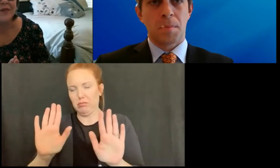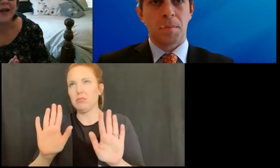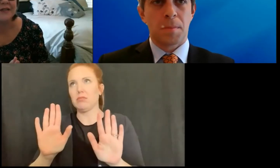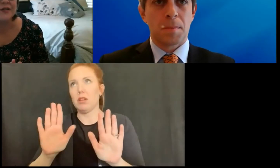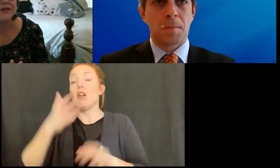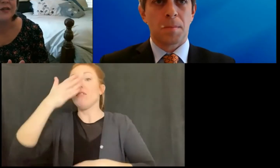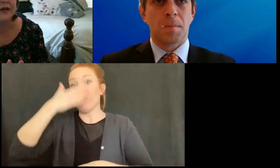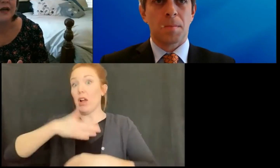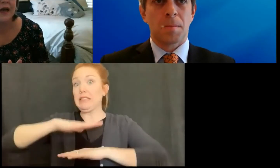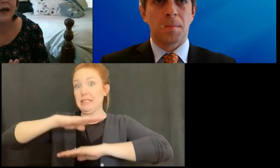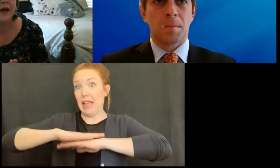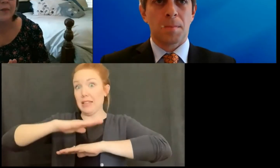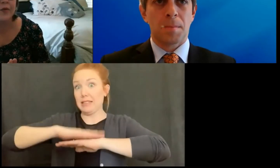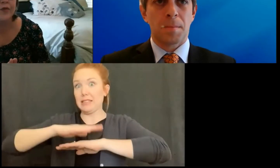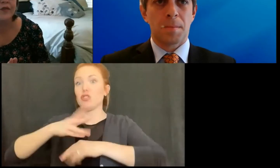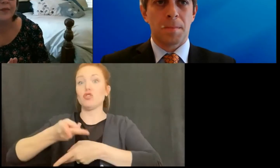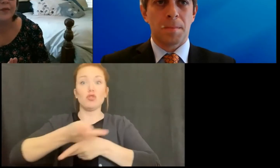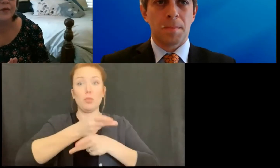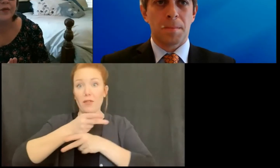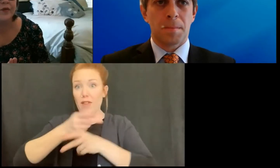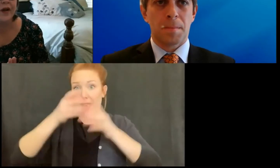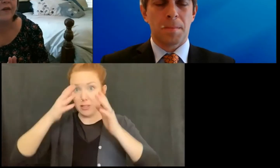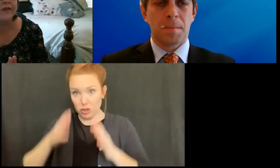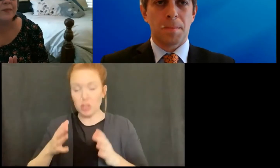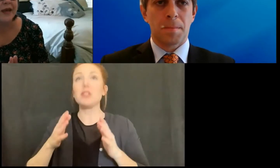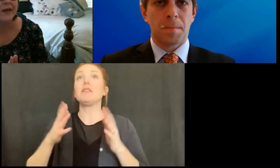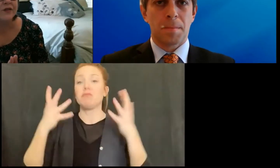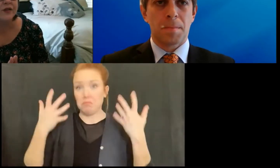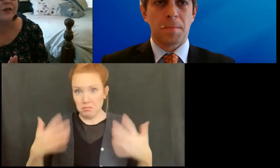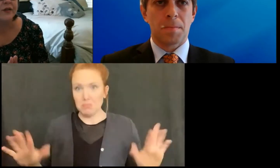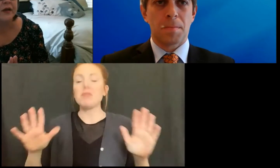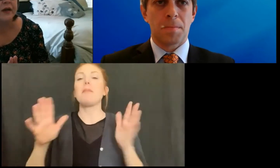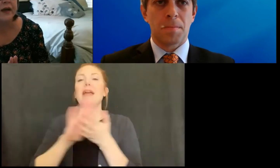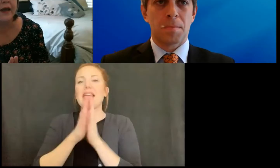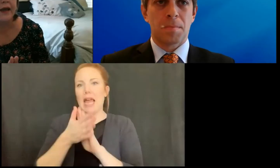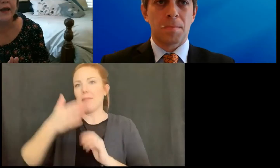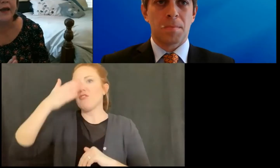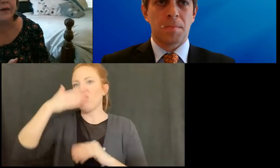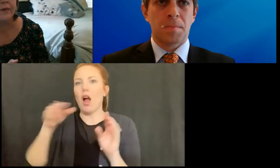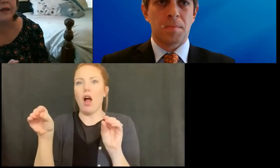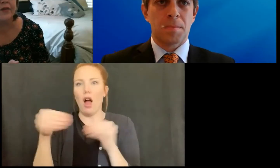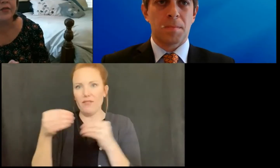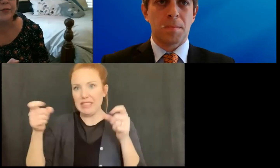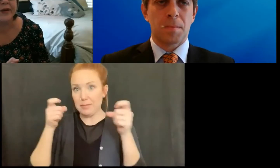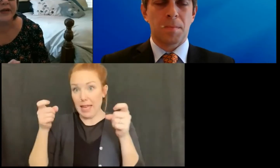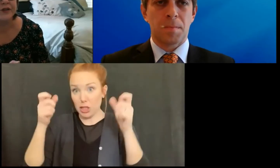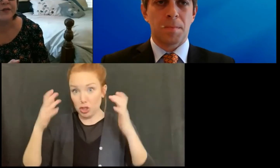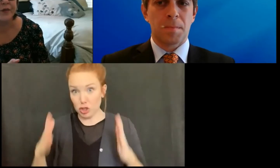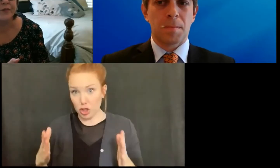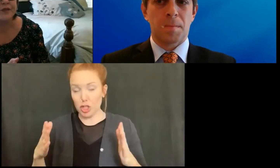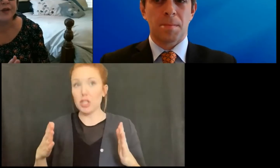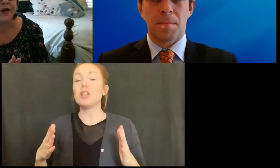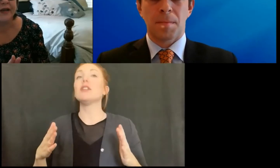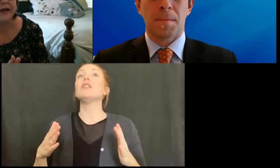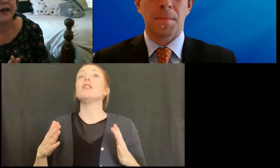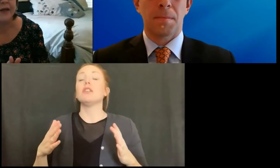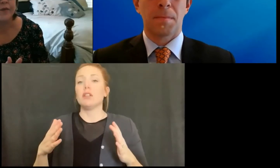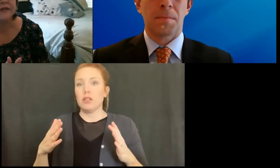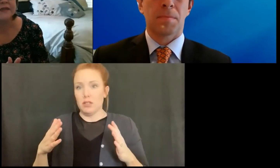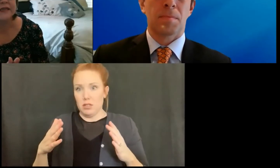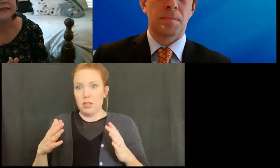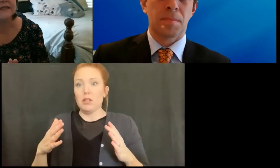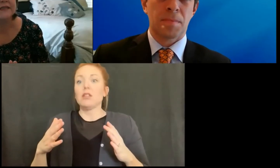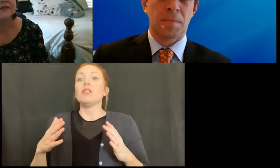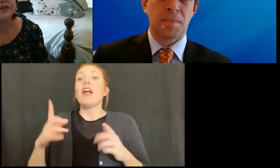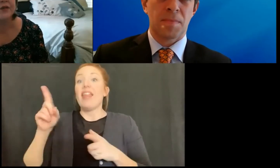desk supervisor, moved up to front office manager. In 3 years from starting, I